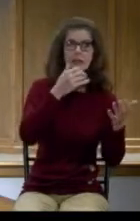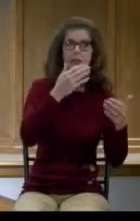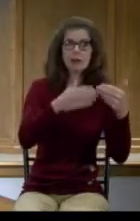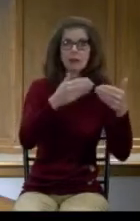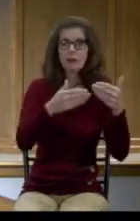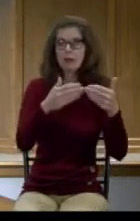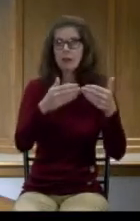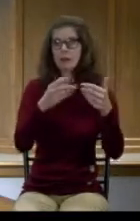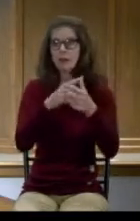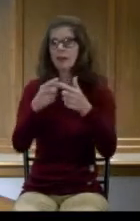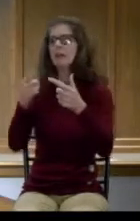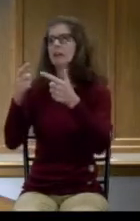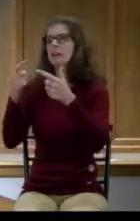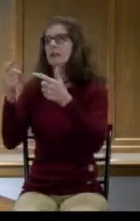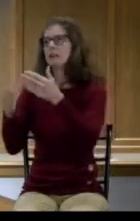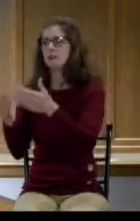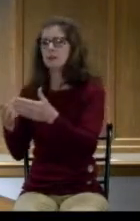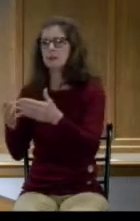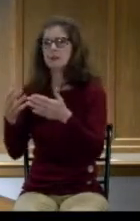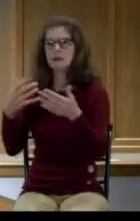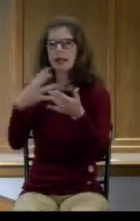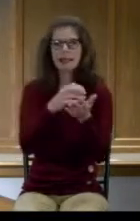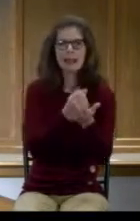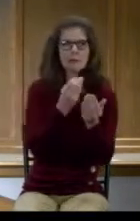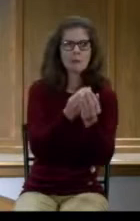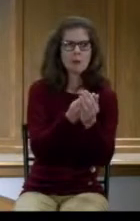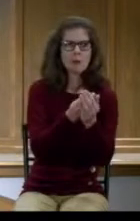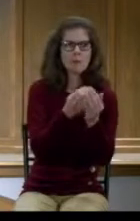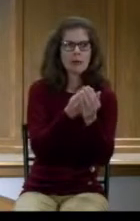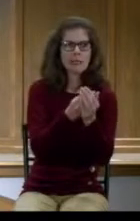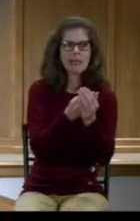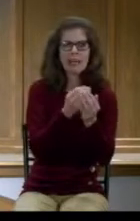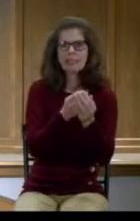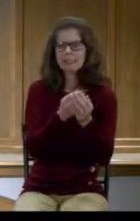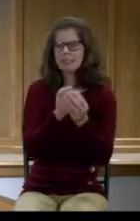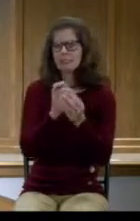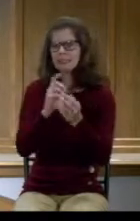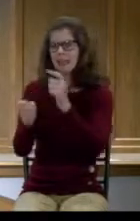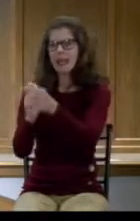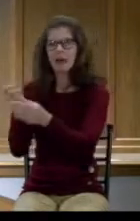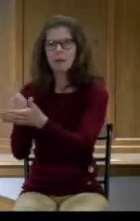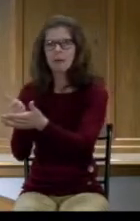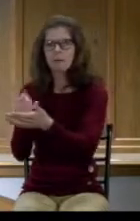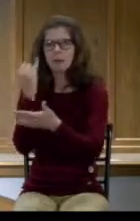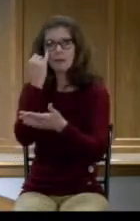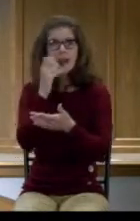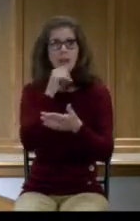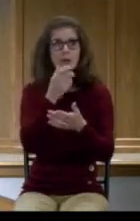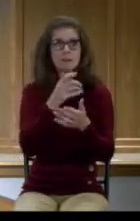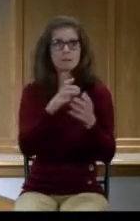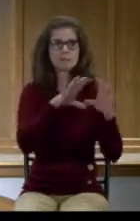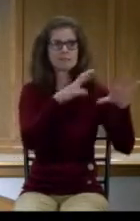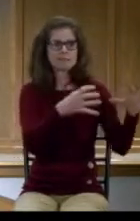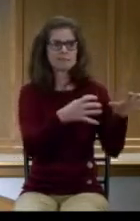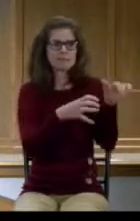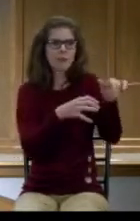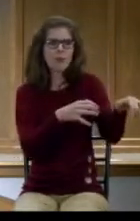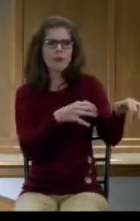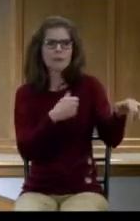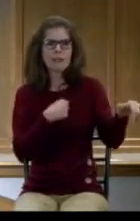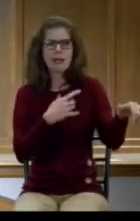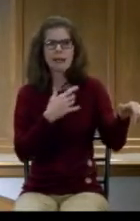more money, then I could just write a check and fix this person's problem. If I wasn't quarantined, then I could help this person. Or if I wasn't so young, or if I wasn't